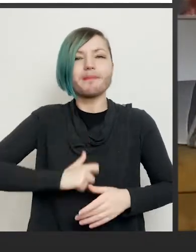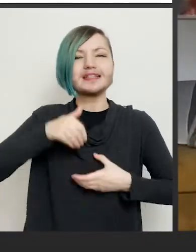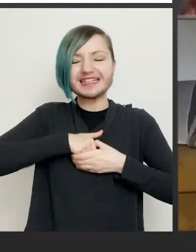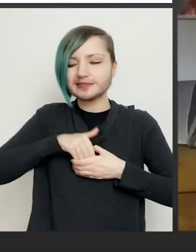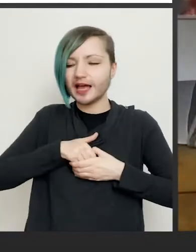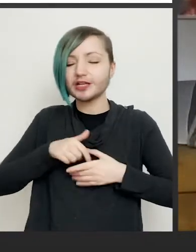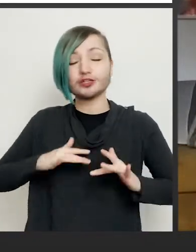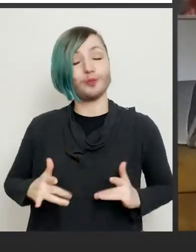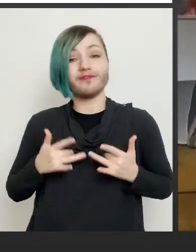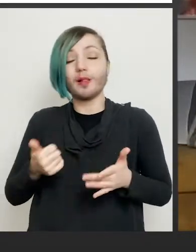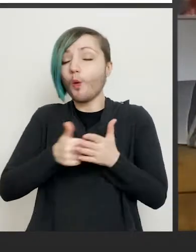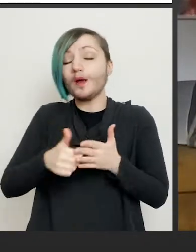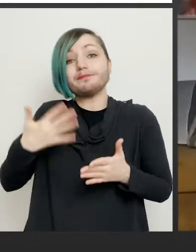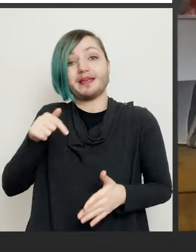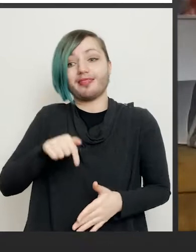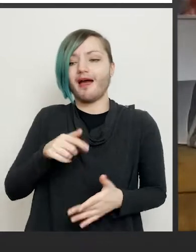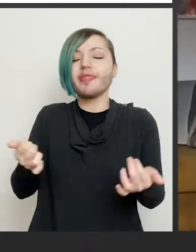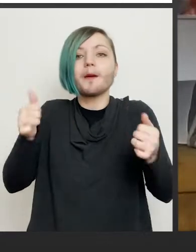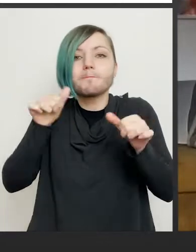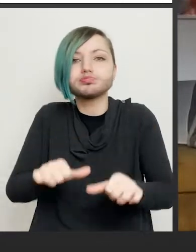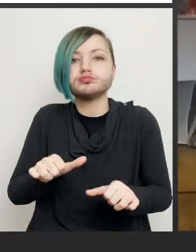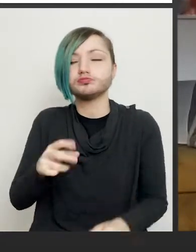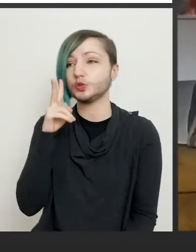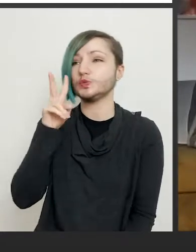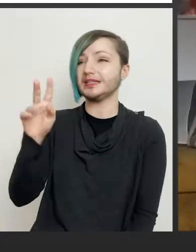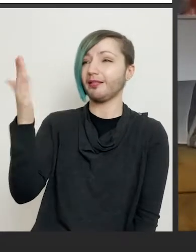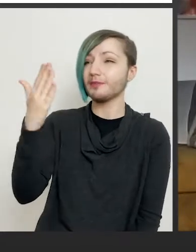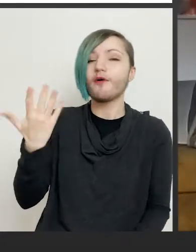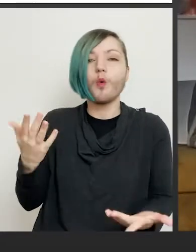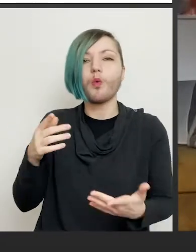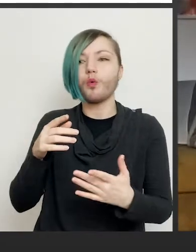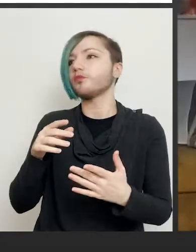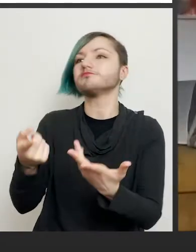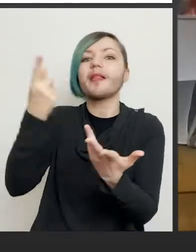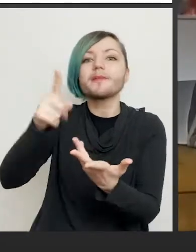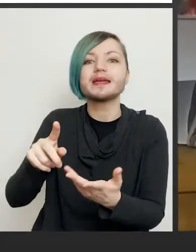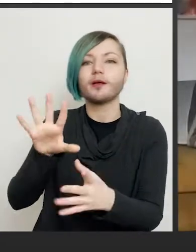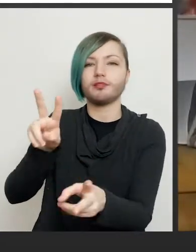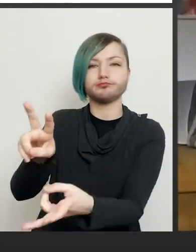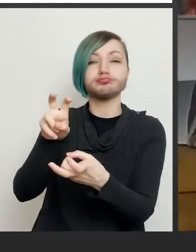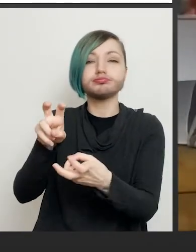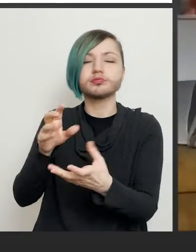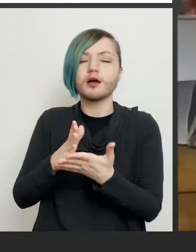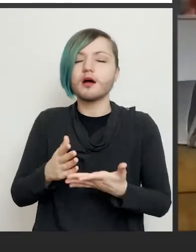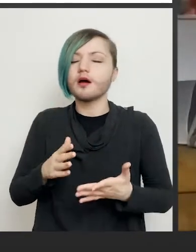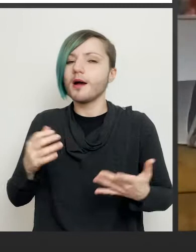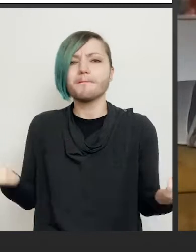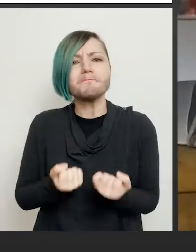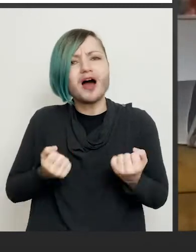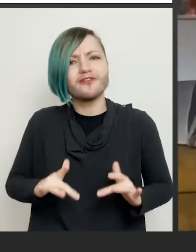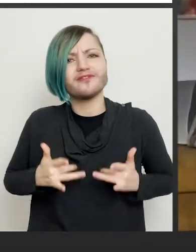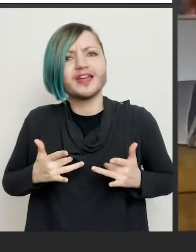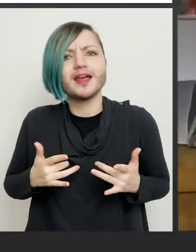you finally see that reflected, that is such a powerful and liberating feeling, I think. And I've achieved